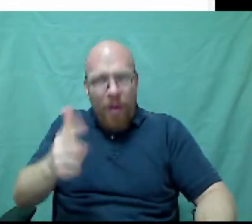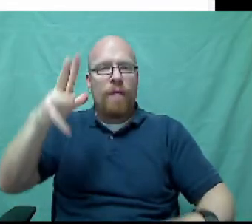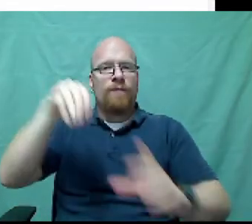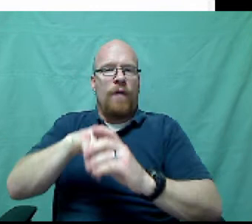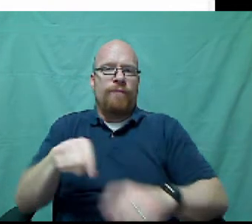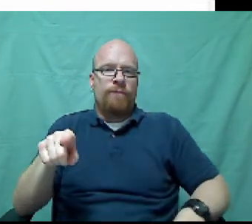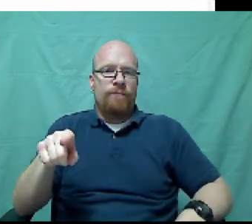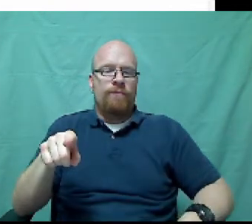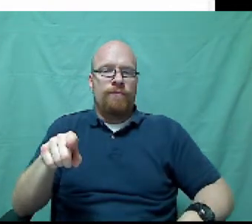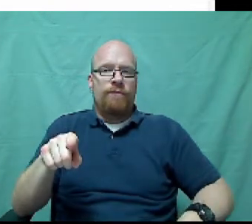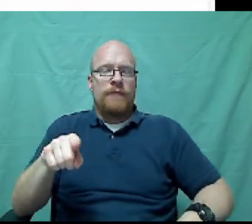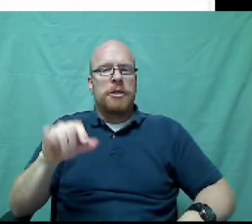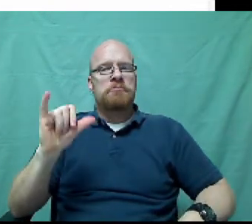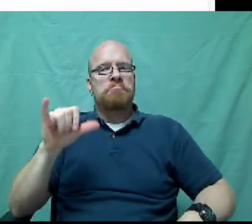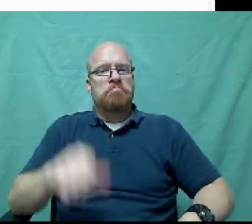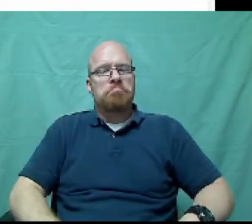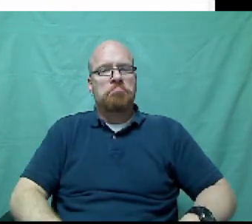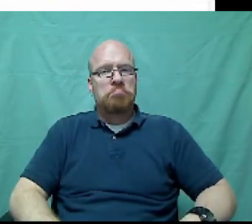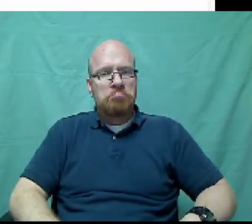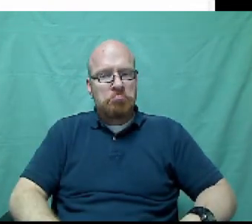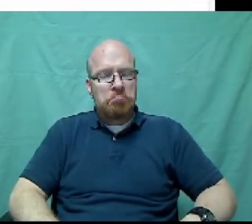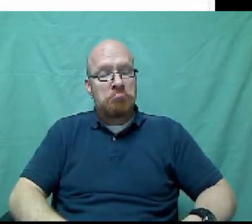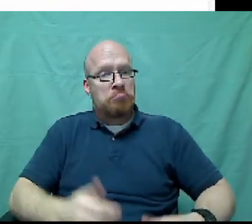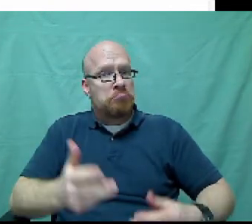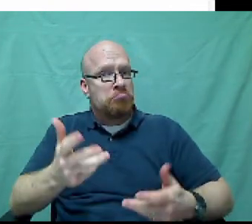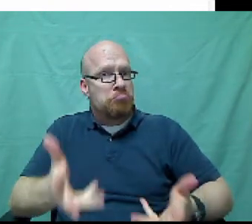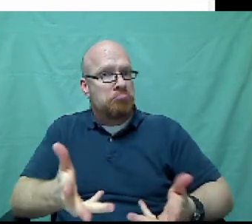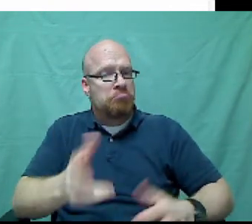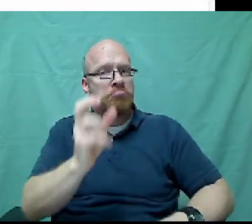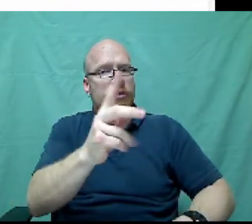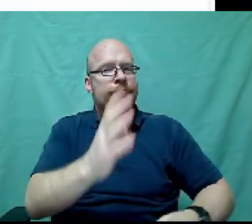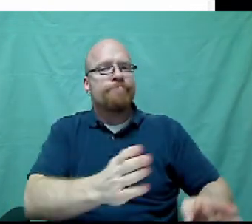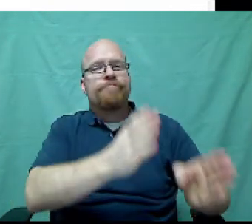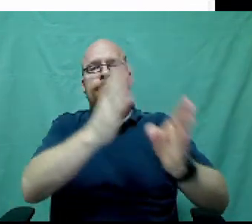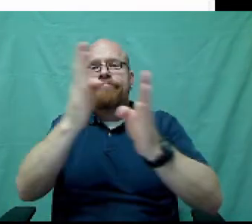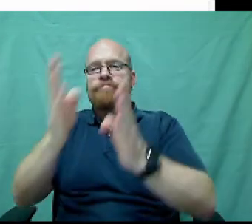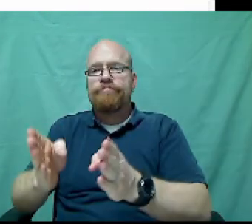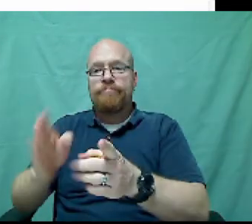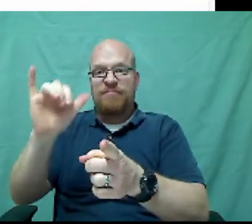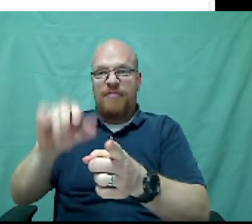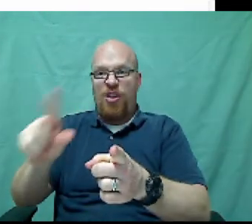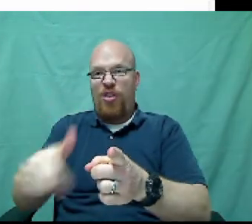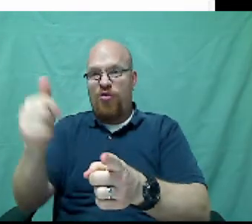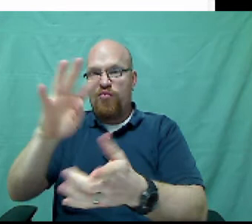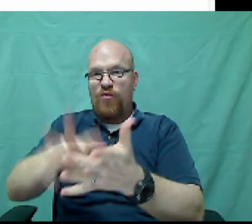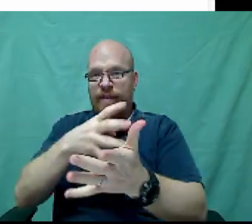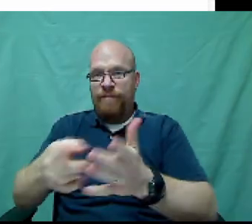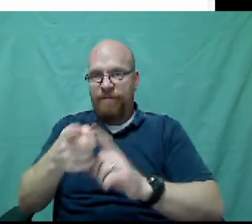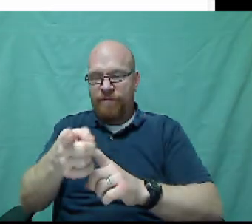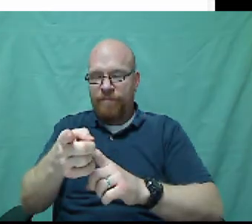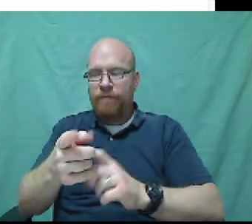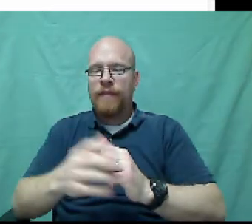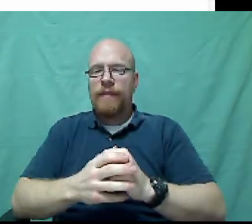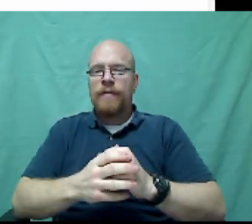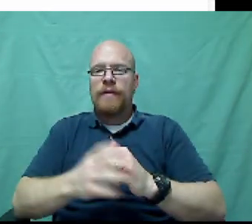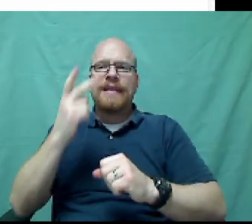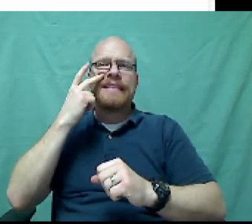Every y value on the y-axis is involved, is a part of the output set. Now the other